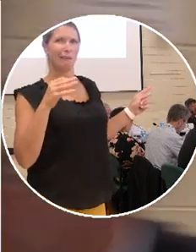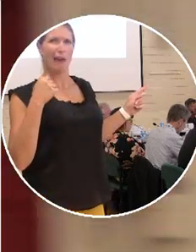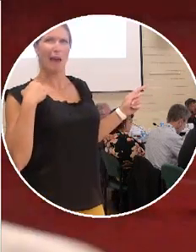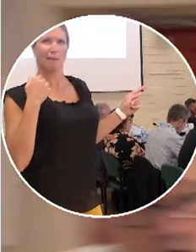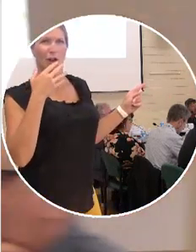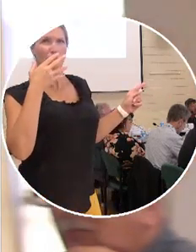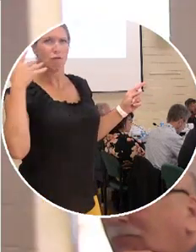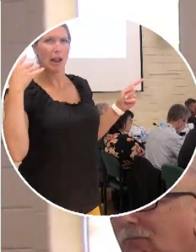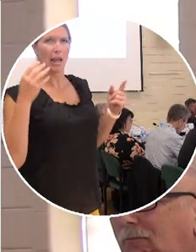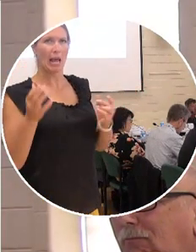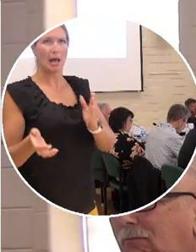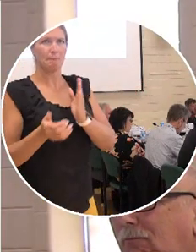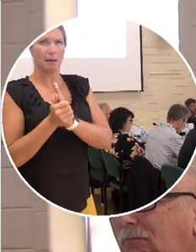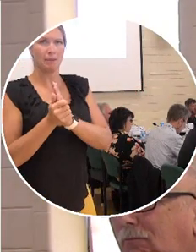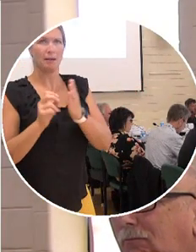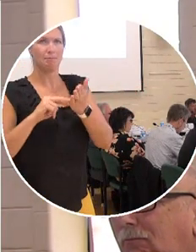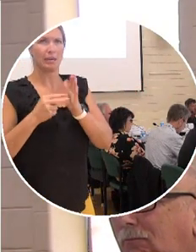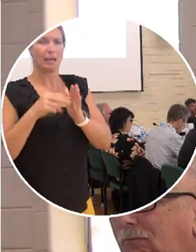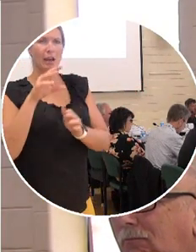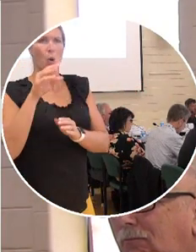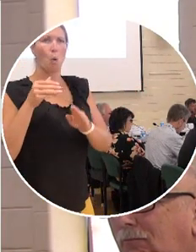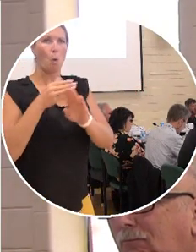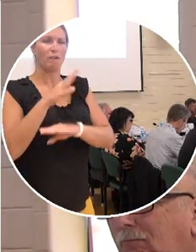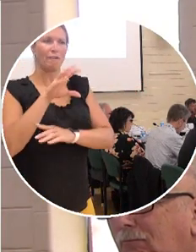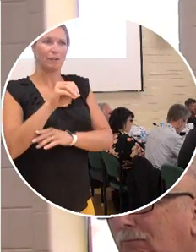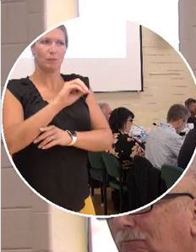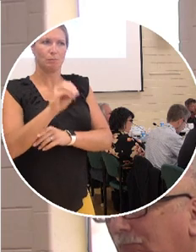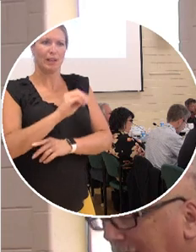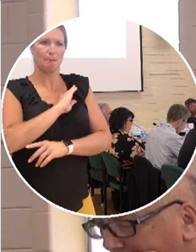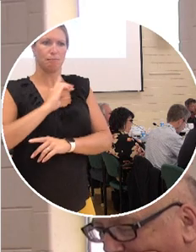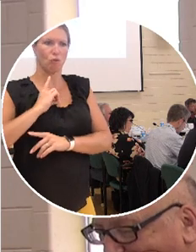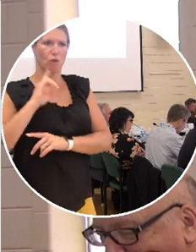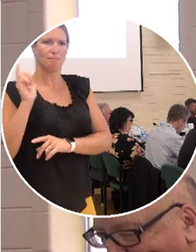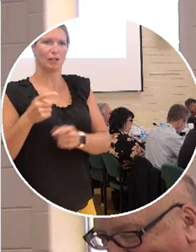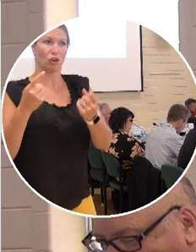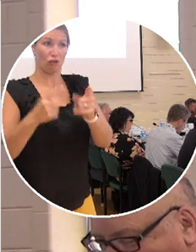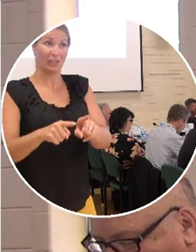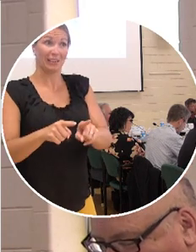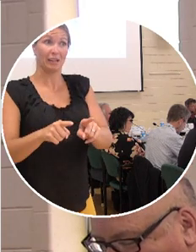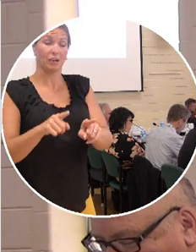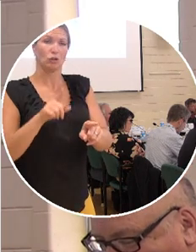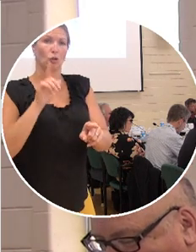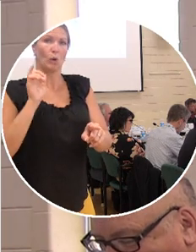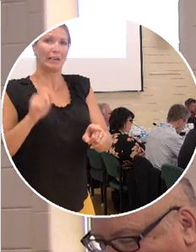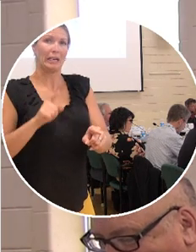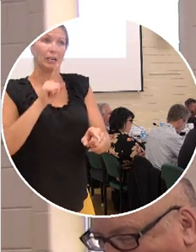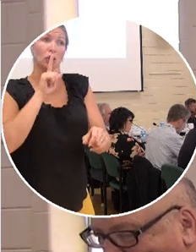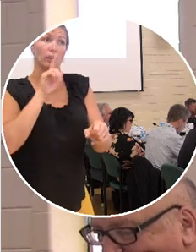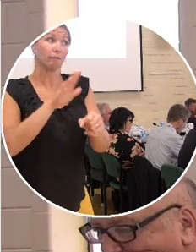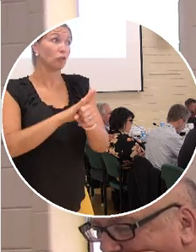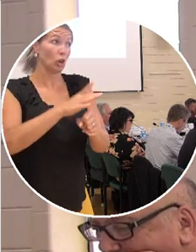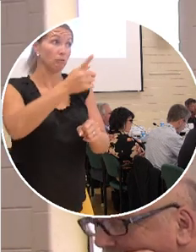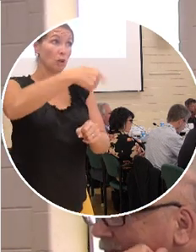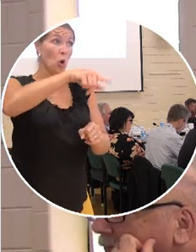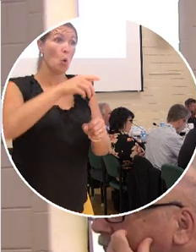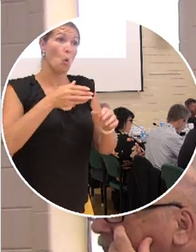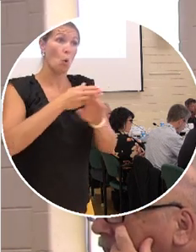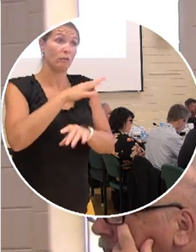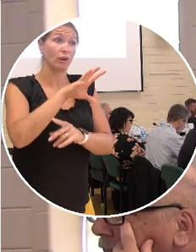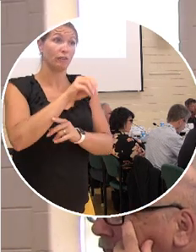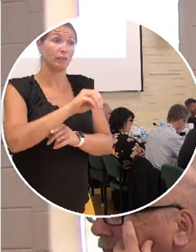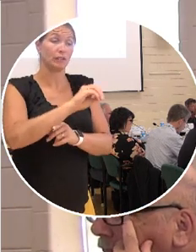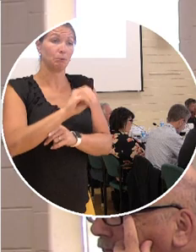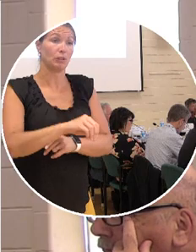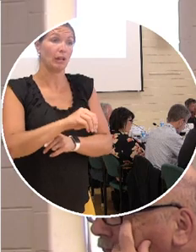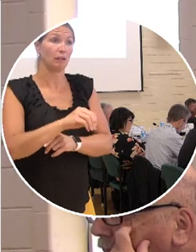have to agree with it. So, you know, we have to decide if it's a friendly amendment or first. You have to have consensus of everyone to do that. You know, I hate to waste